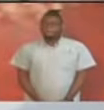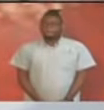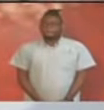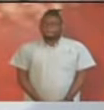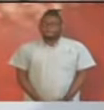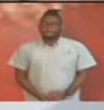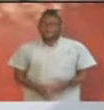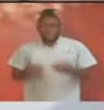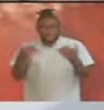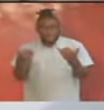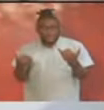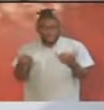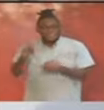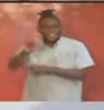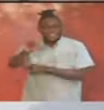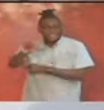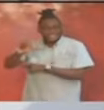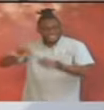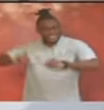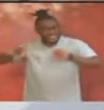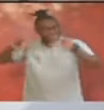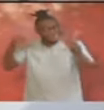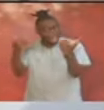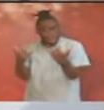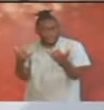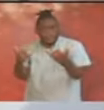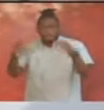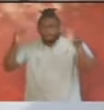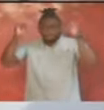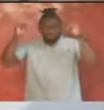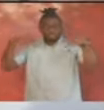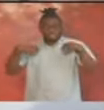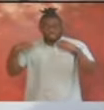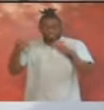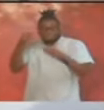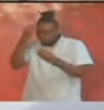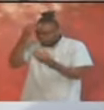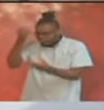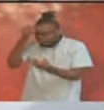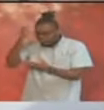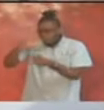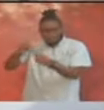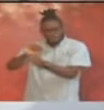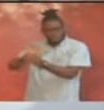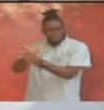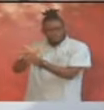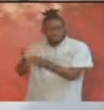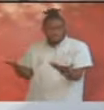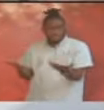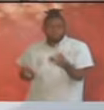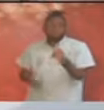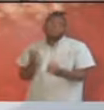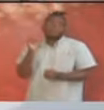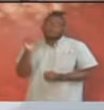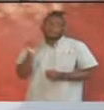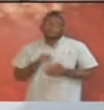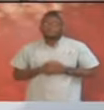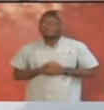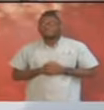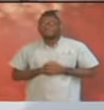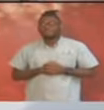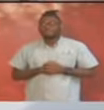This is TTT Live. I'm DK Roster. The Ministry of Health is giving an update on the status of COVID-19 in Trinidad and Tobago. We're